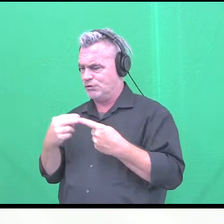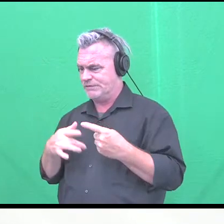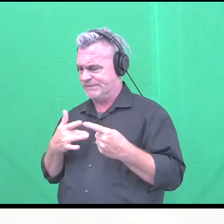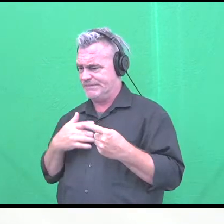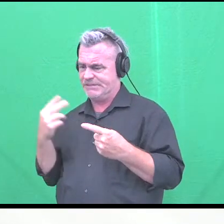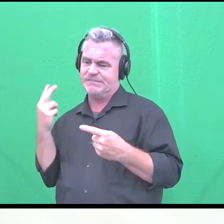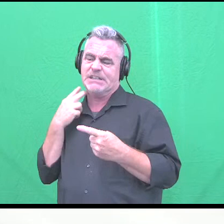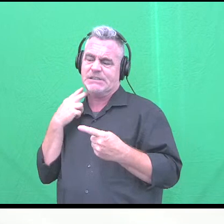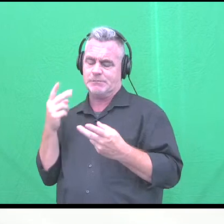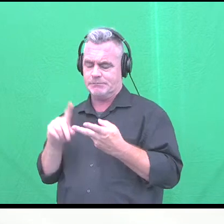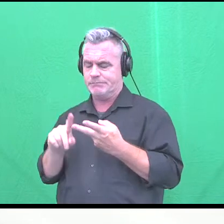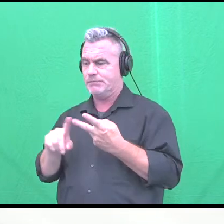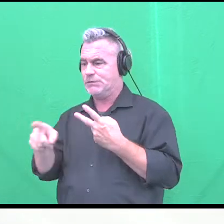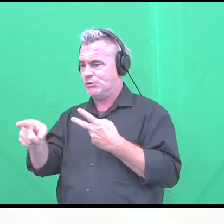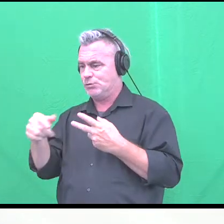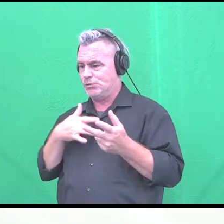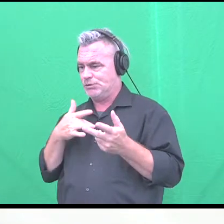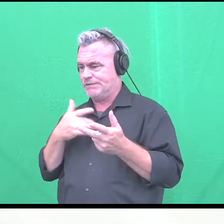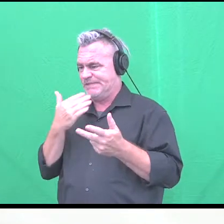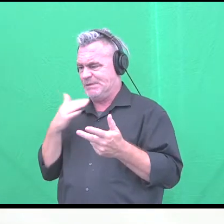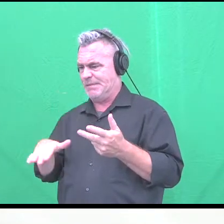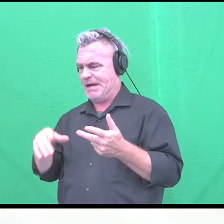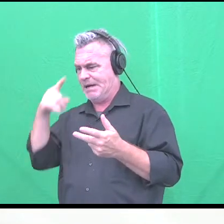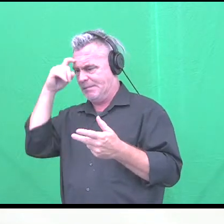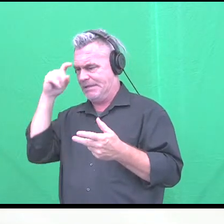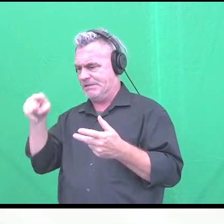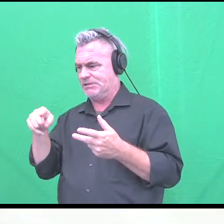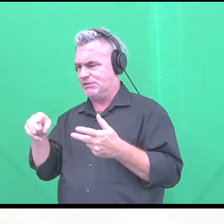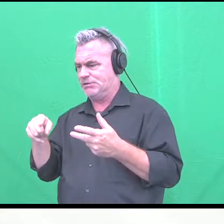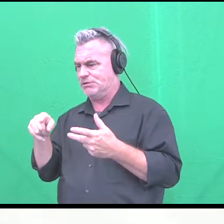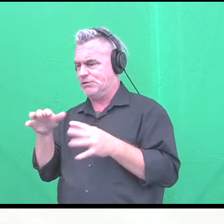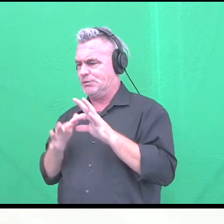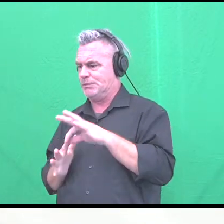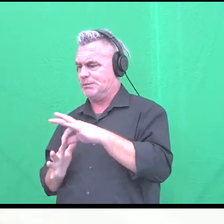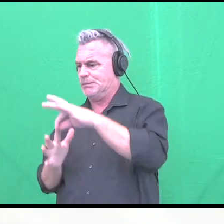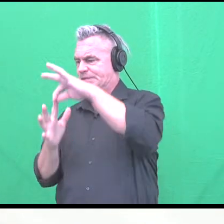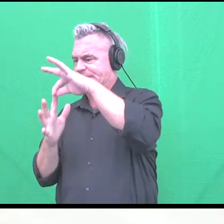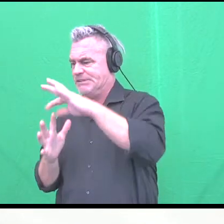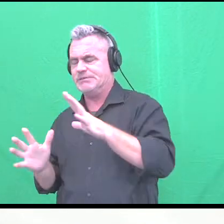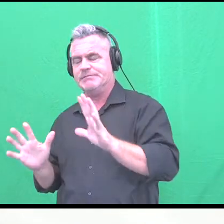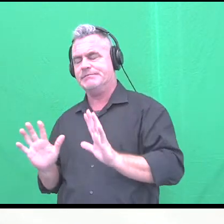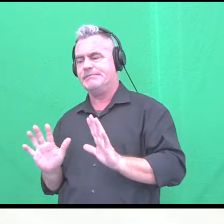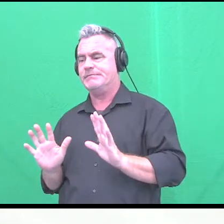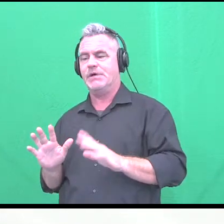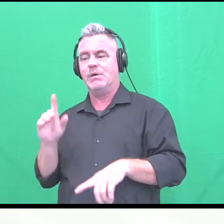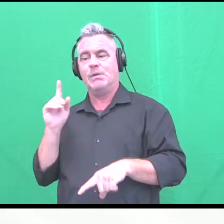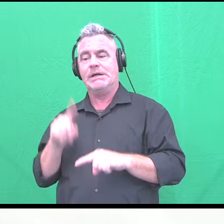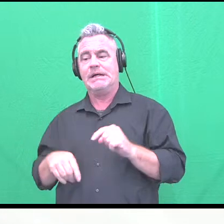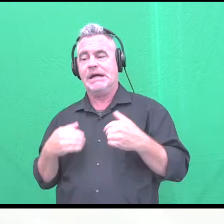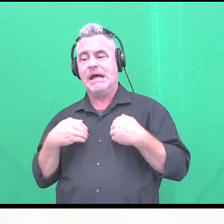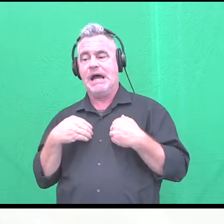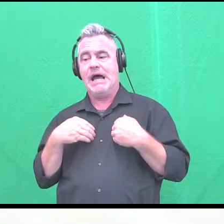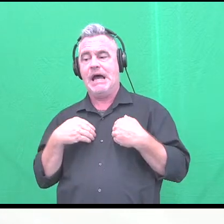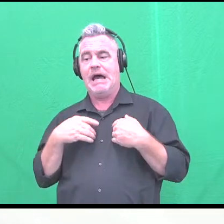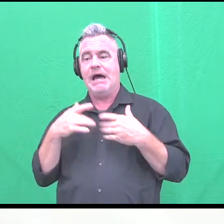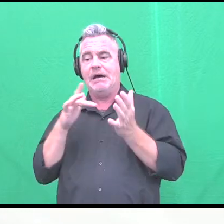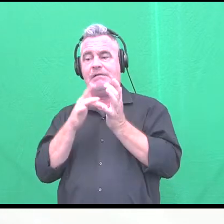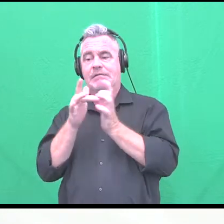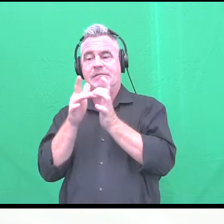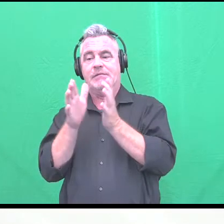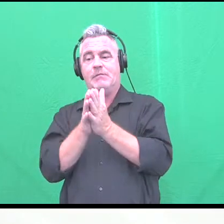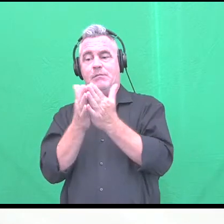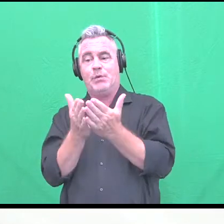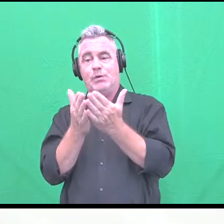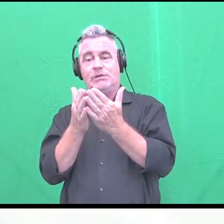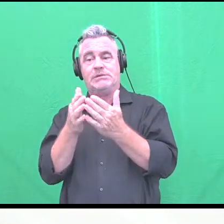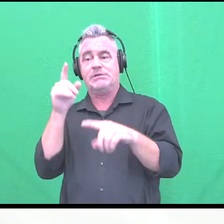should feel bad because you're more privileged. We can't have Bibles in this school, we can't pray in this school, but